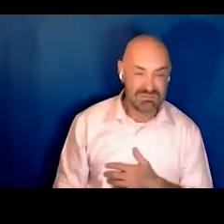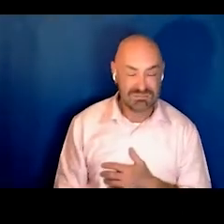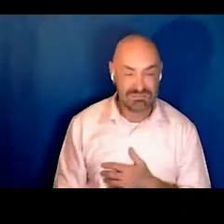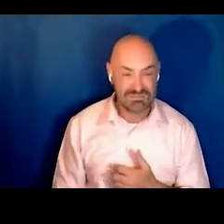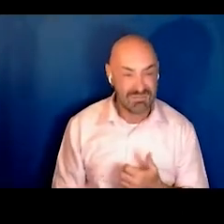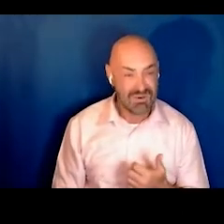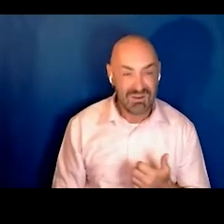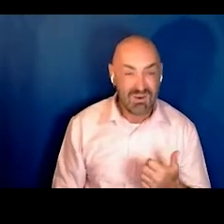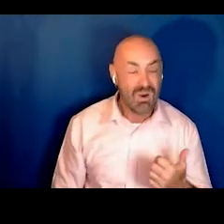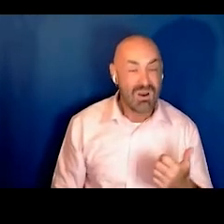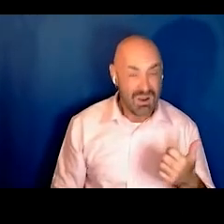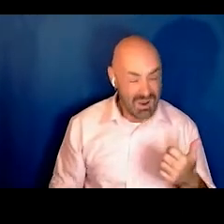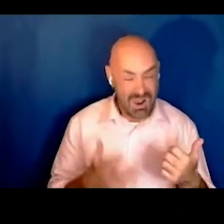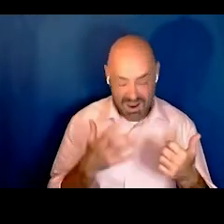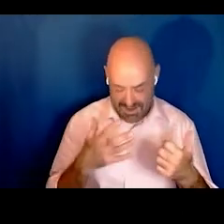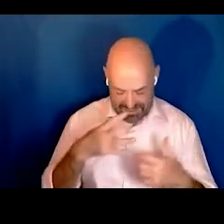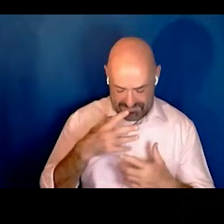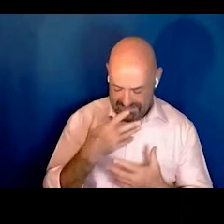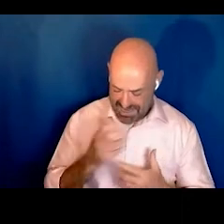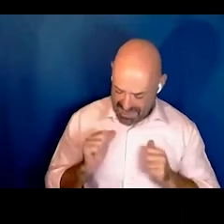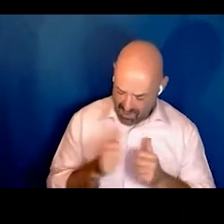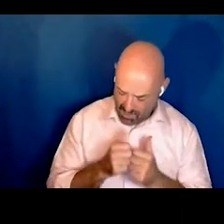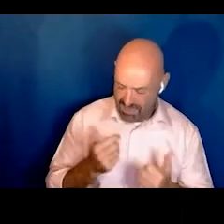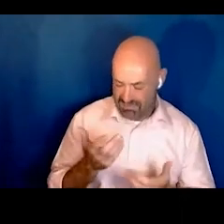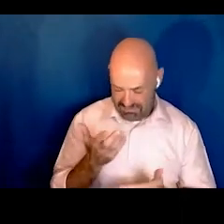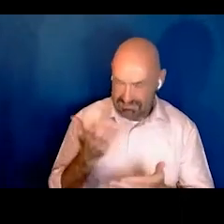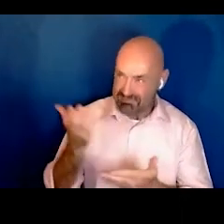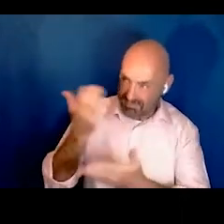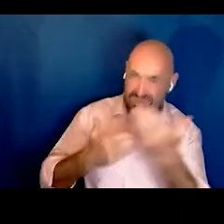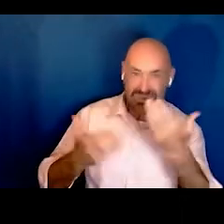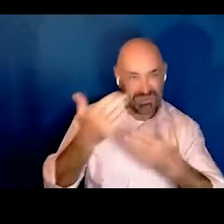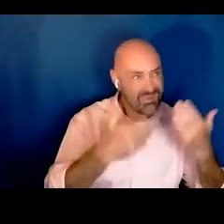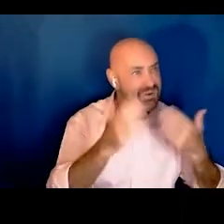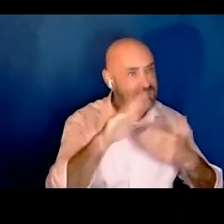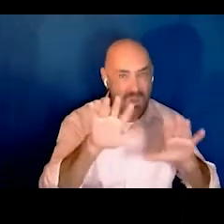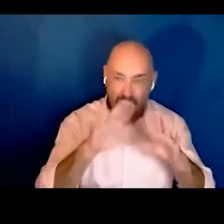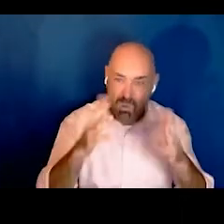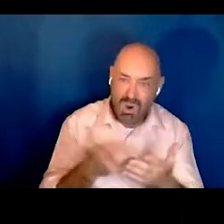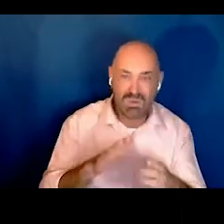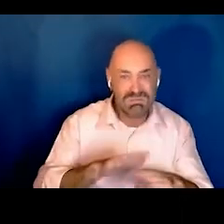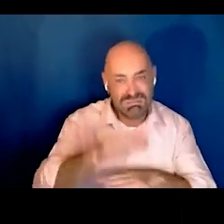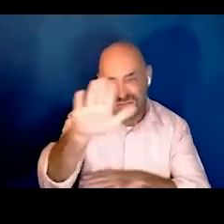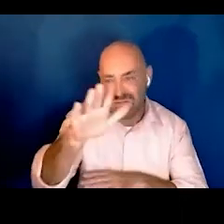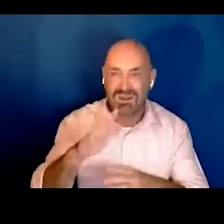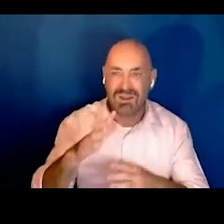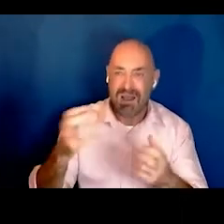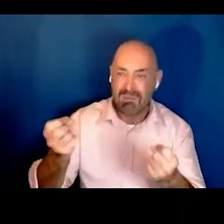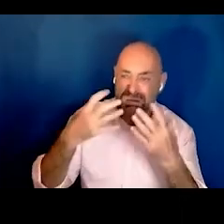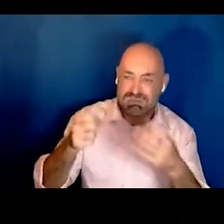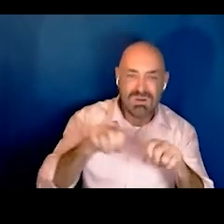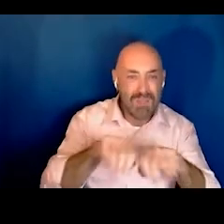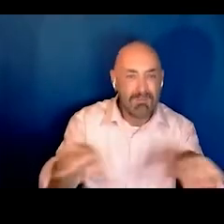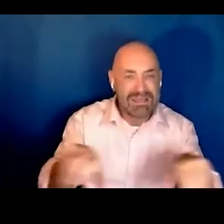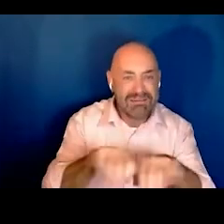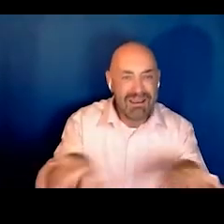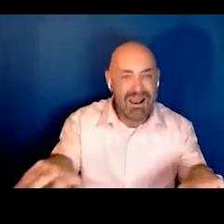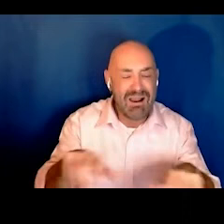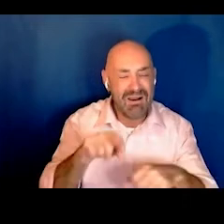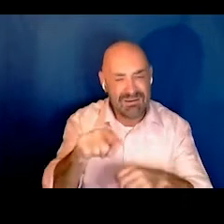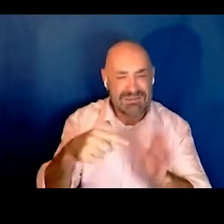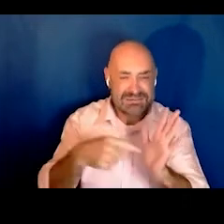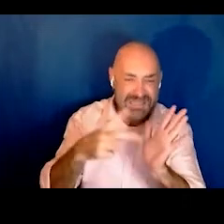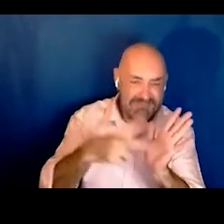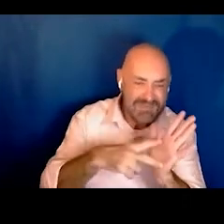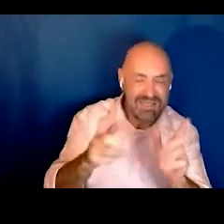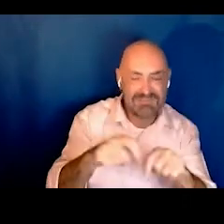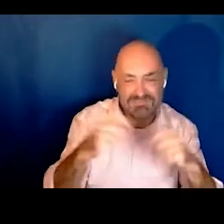with the narratives we hold and are told about climate and about the world, and that we're hearing from the media and others. And one thing we've found